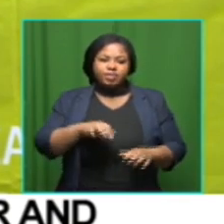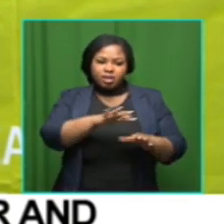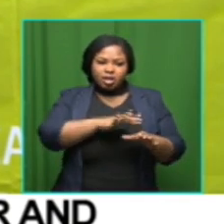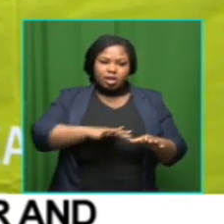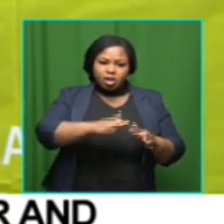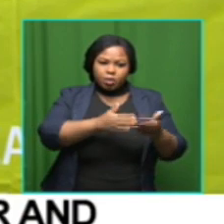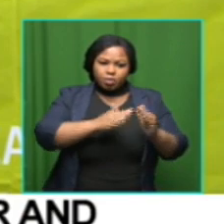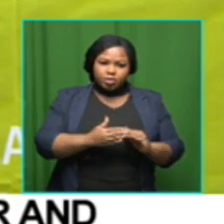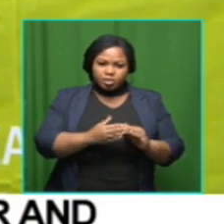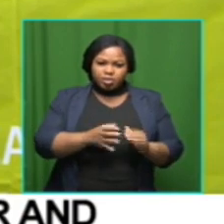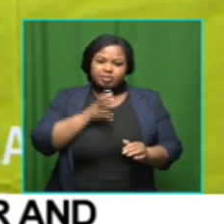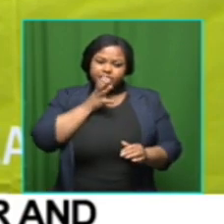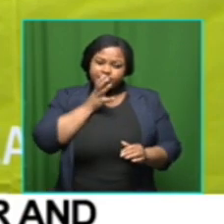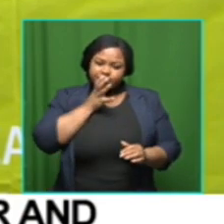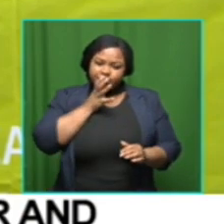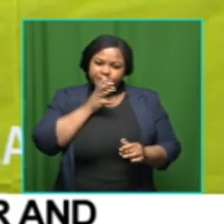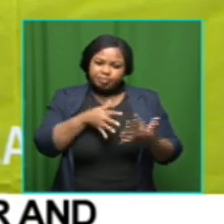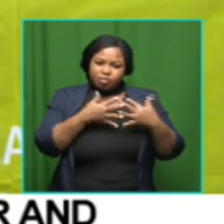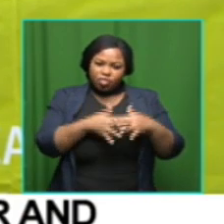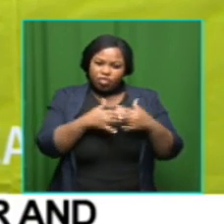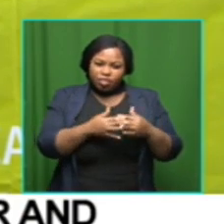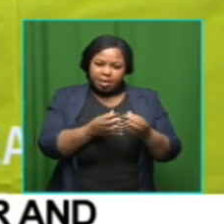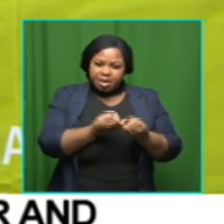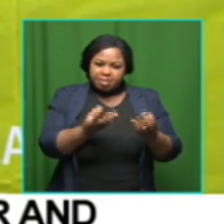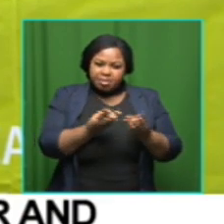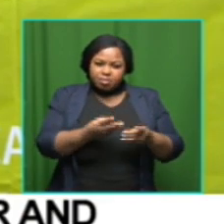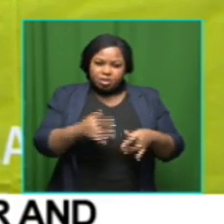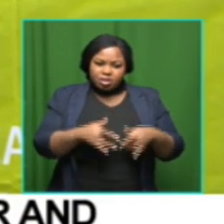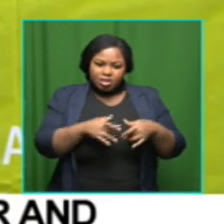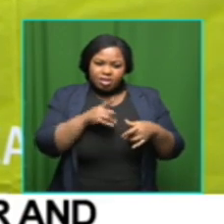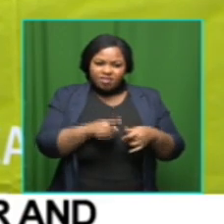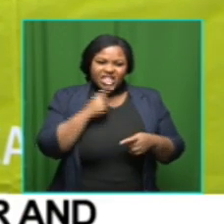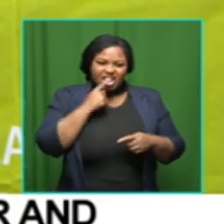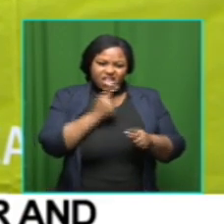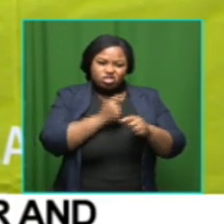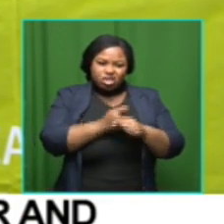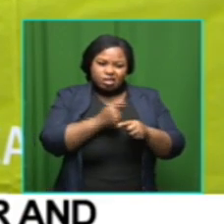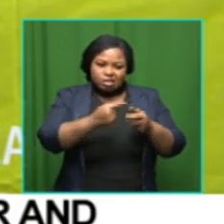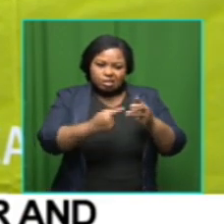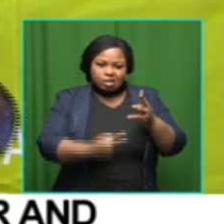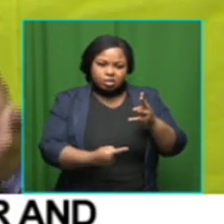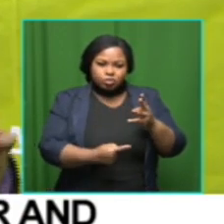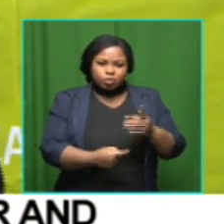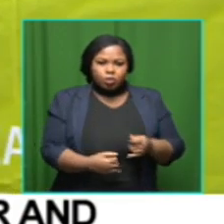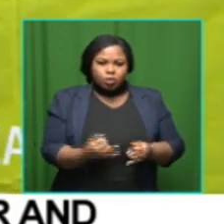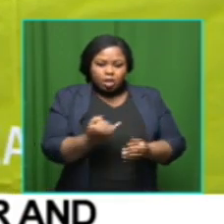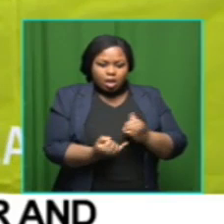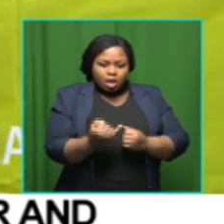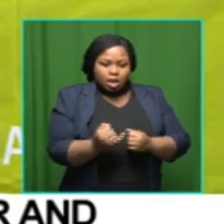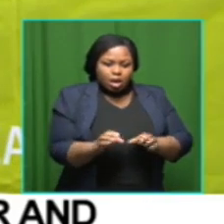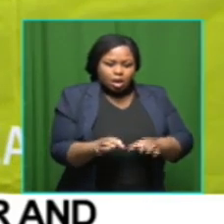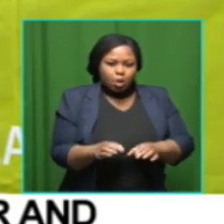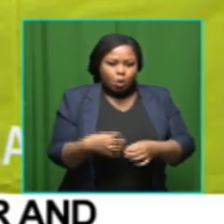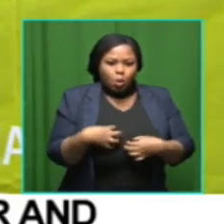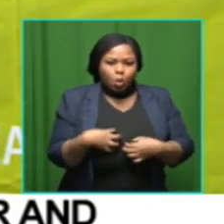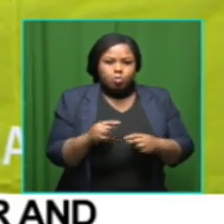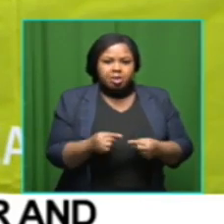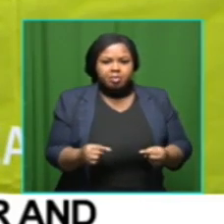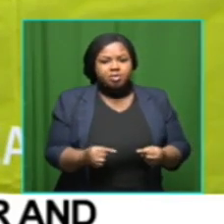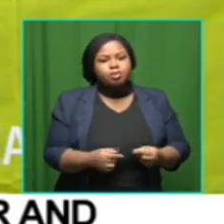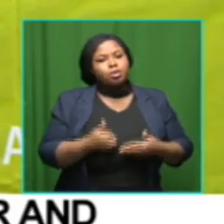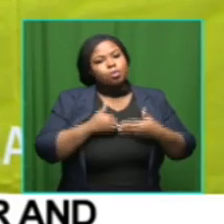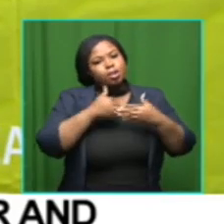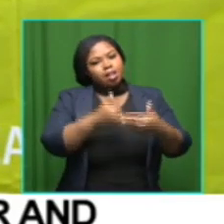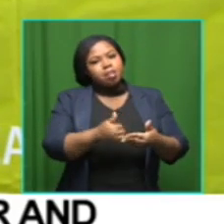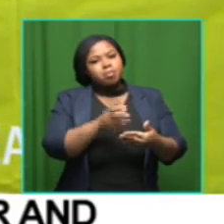Those who may not be able to self-isolate, then we want to be able to assist them, to move them somewhere where this